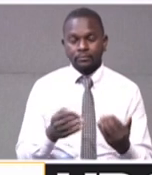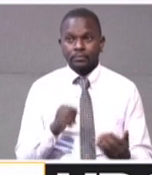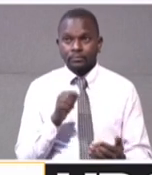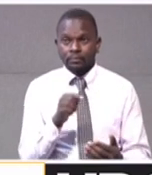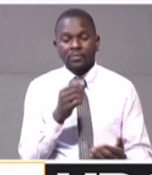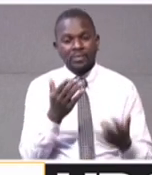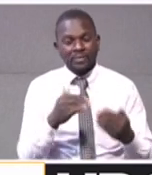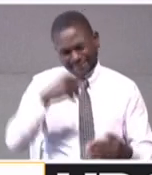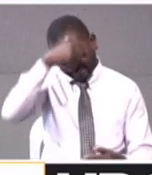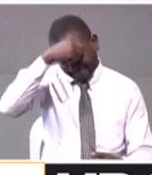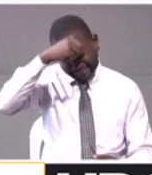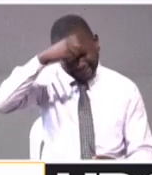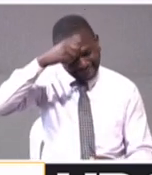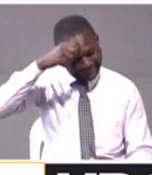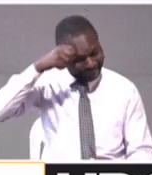Maybe sweating also.